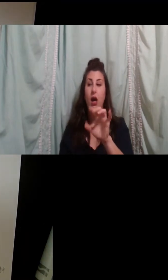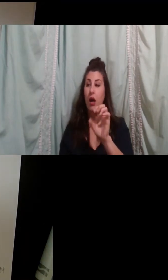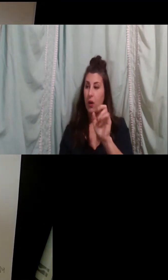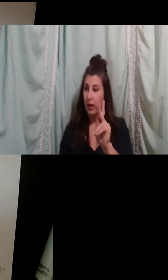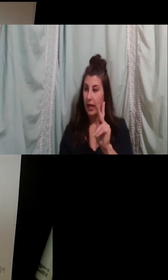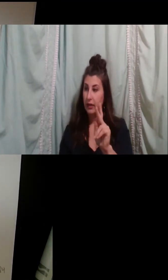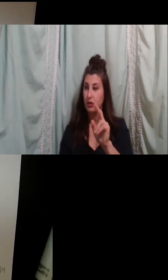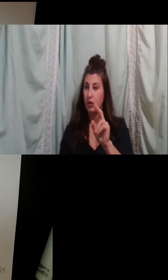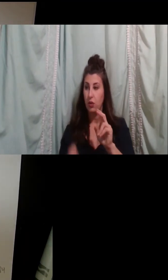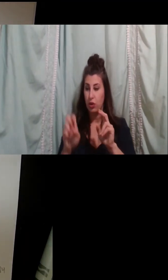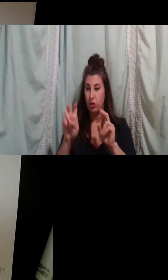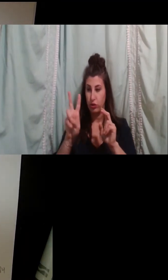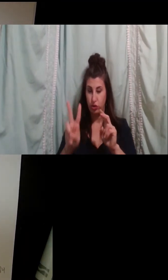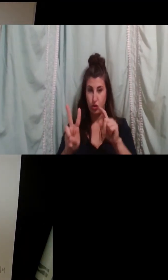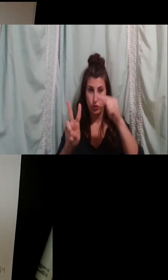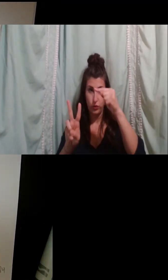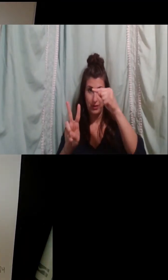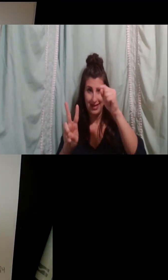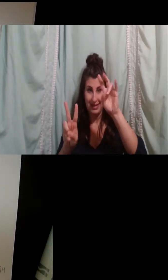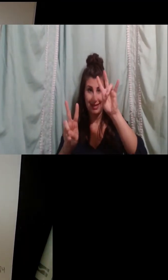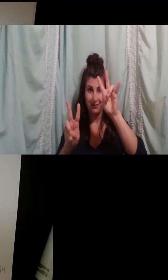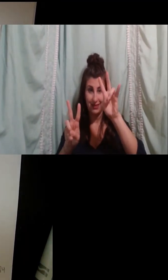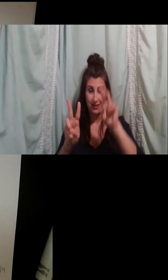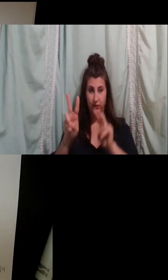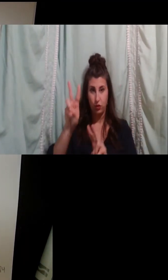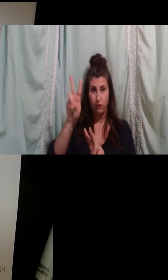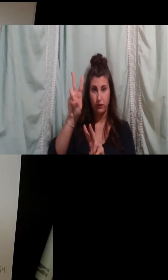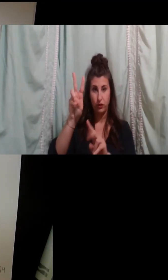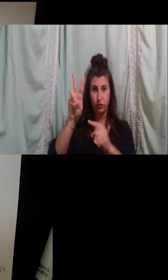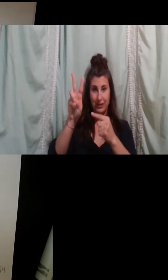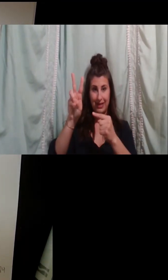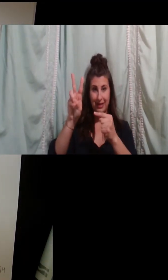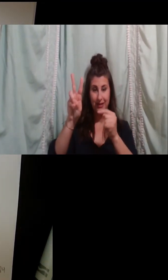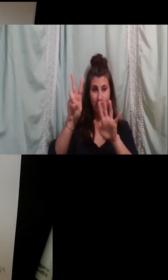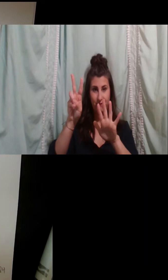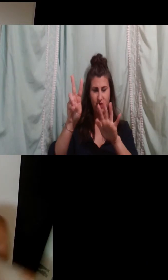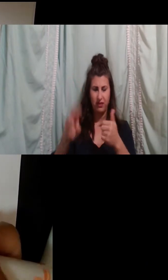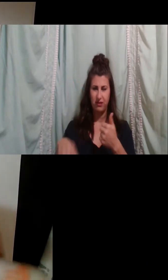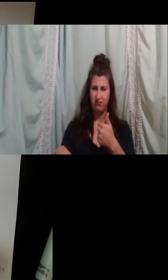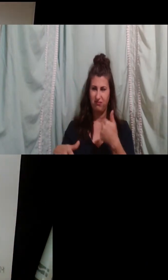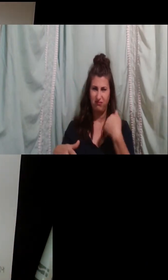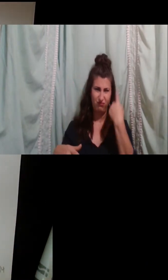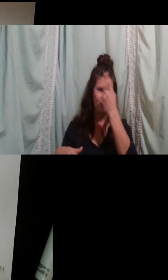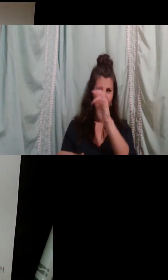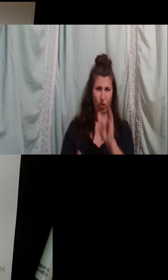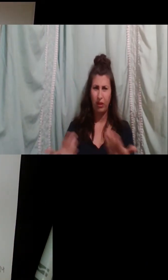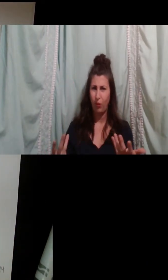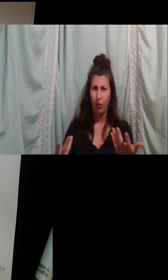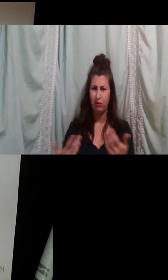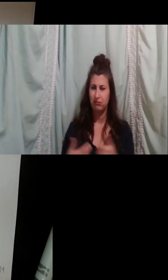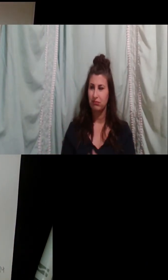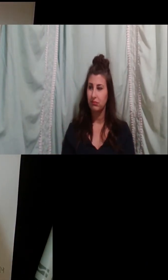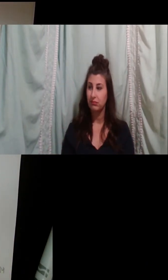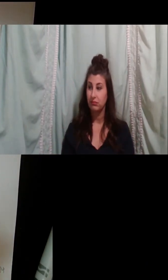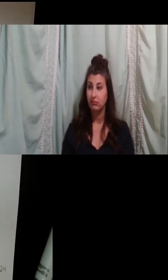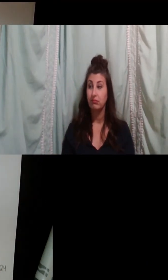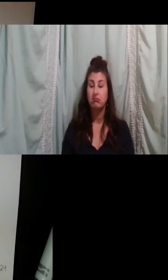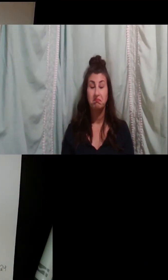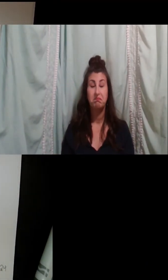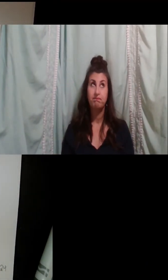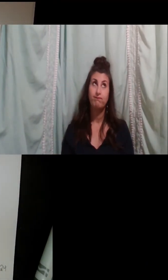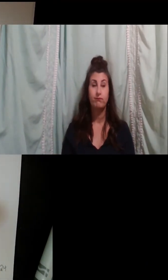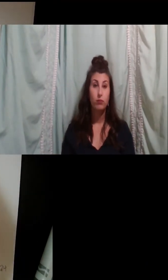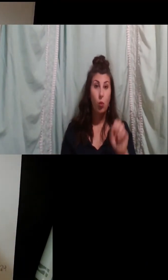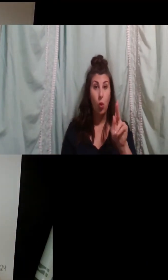say, oh, well, this is 2 to the negative 7th over 2 to the negative 5th. What is that going to look like?